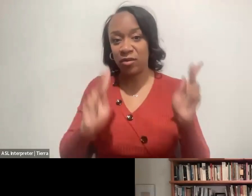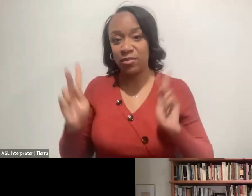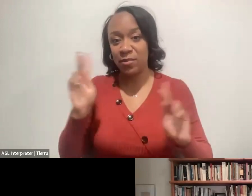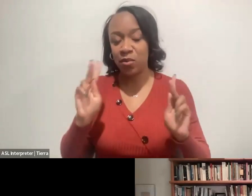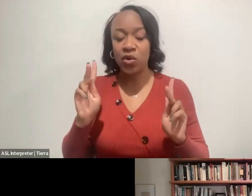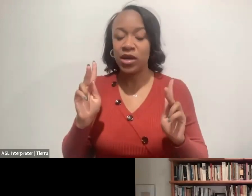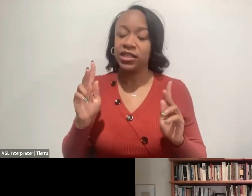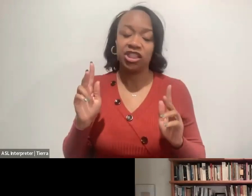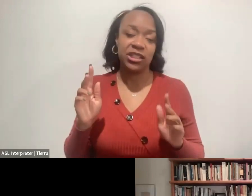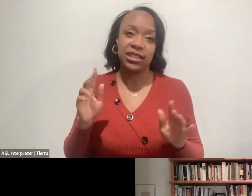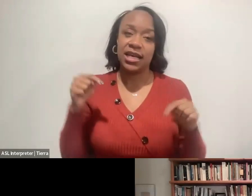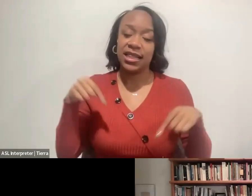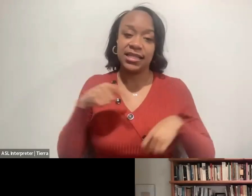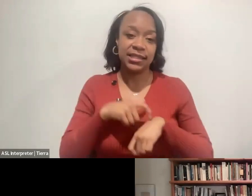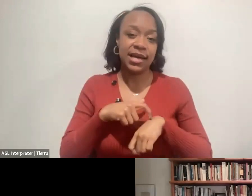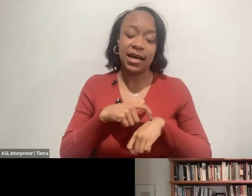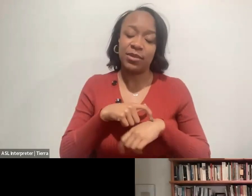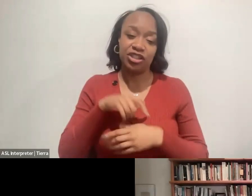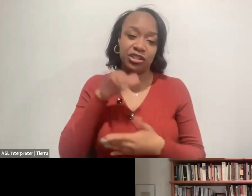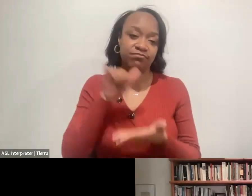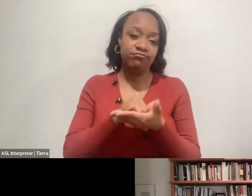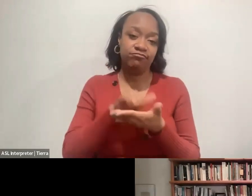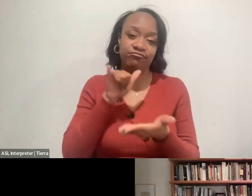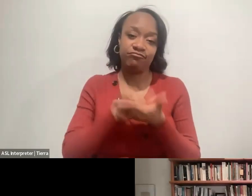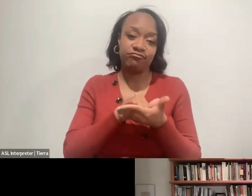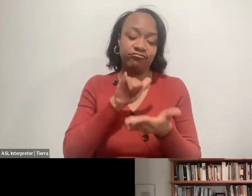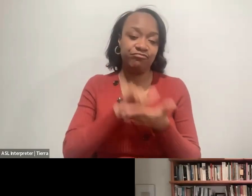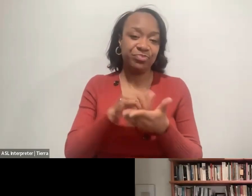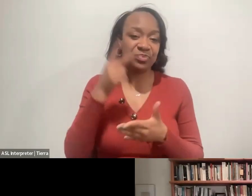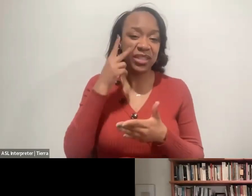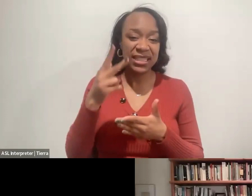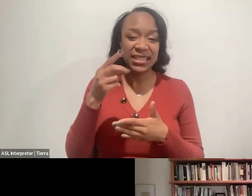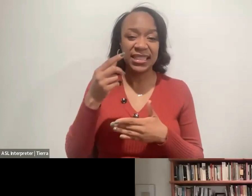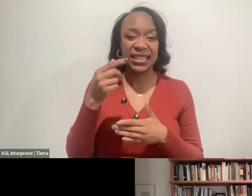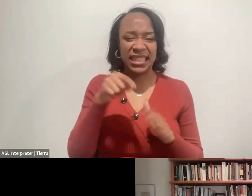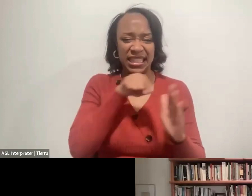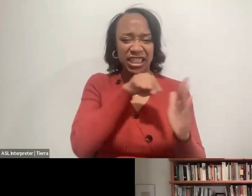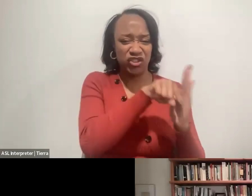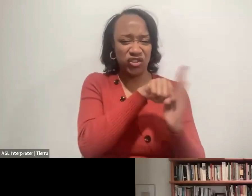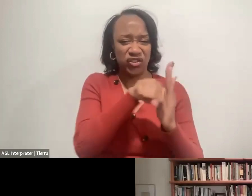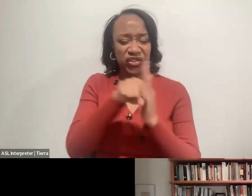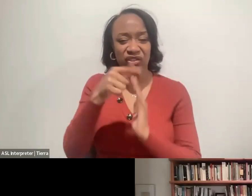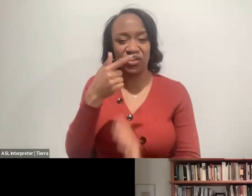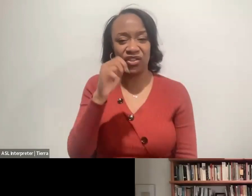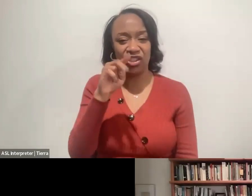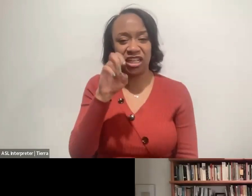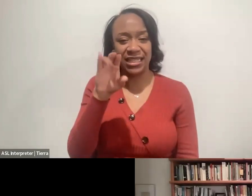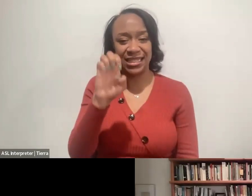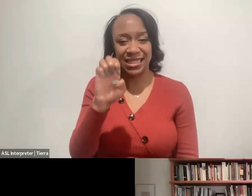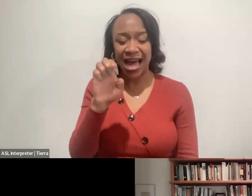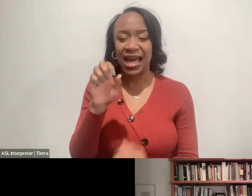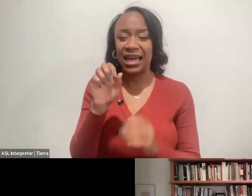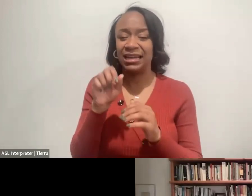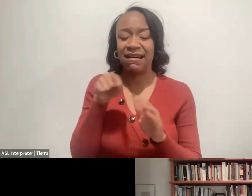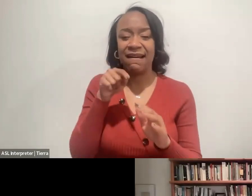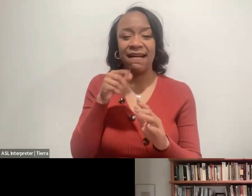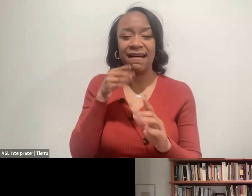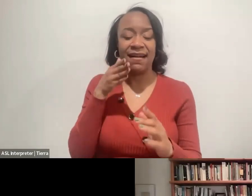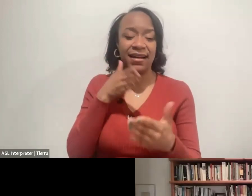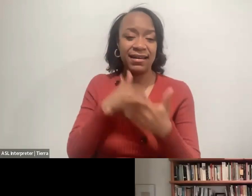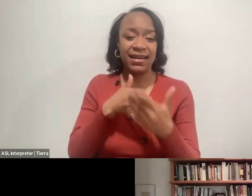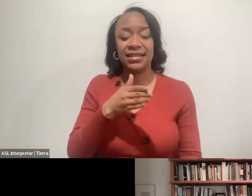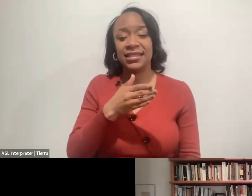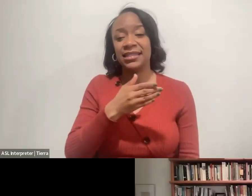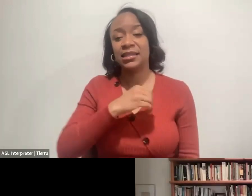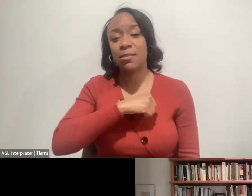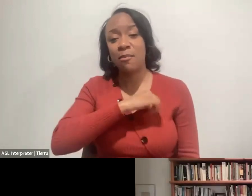an impossible time to see this genocide being perpetrated against the Palestinians and in Gaza,